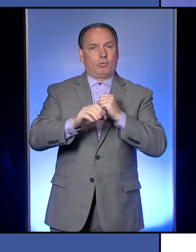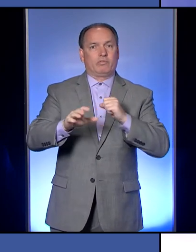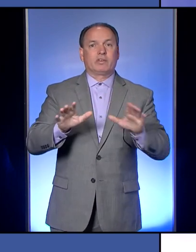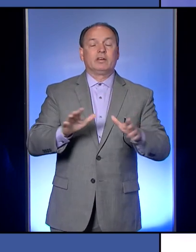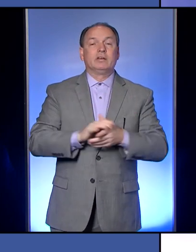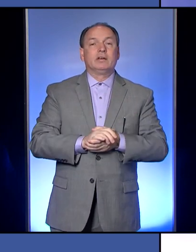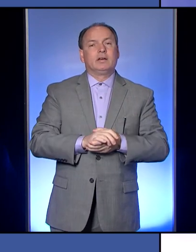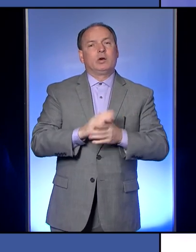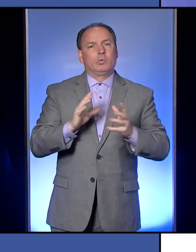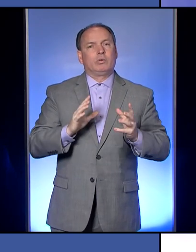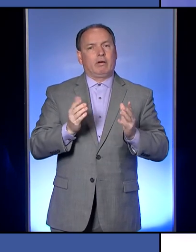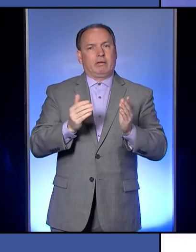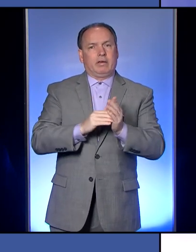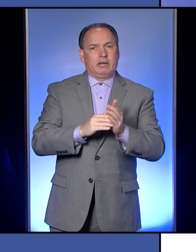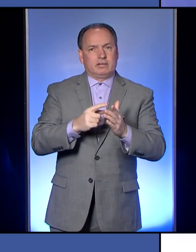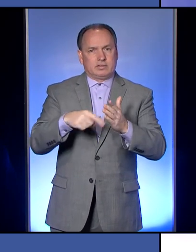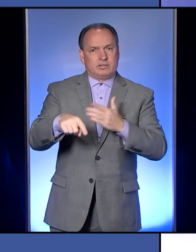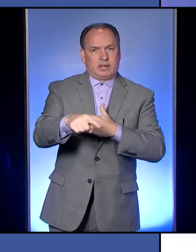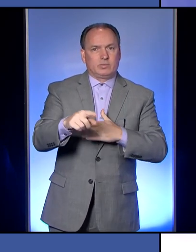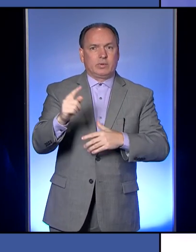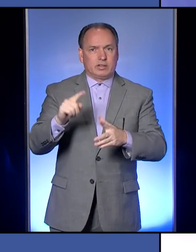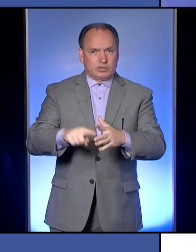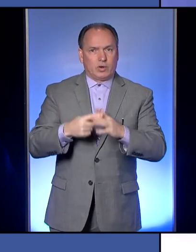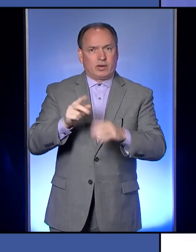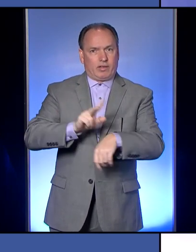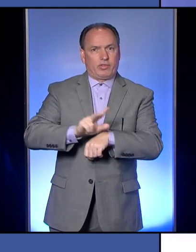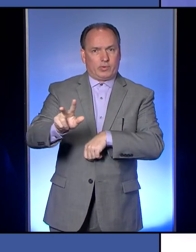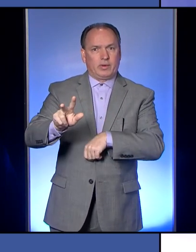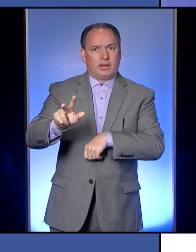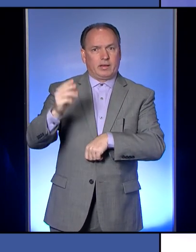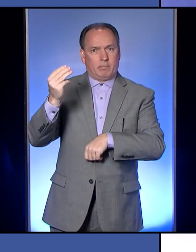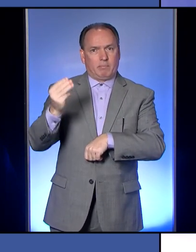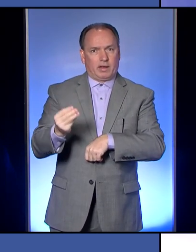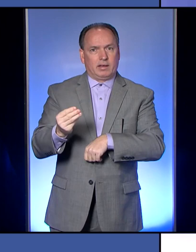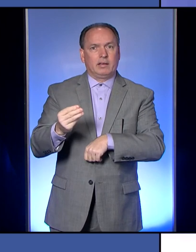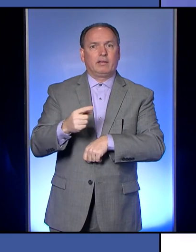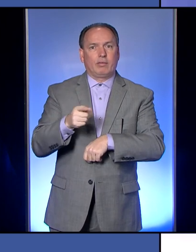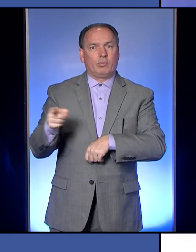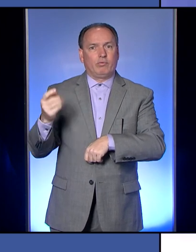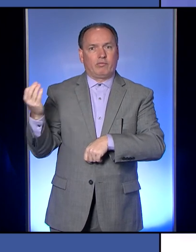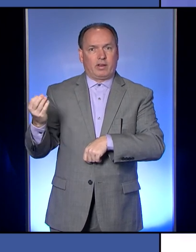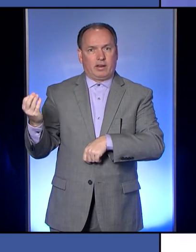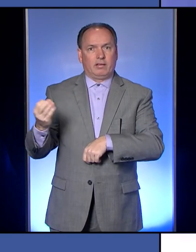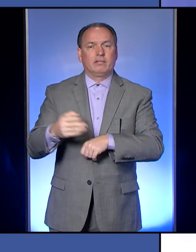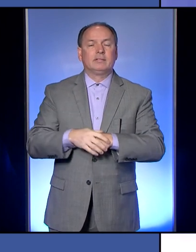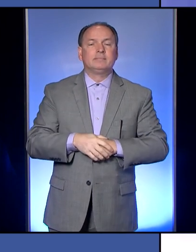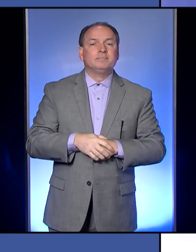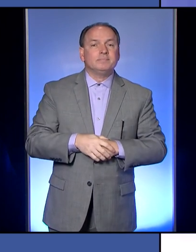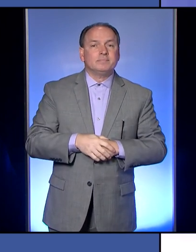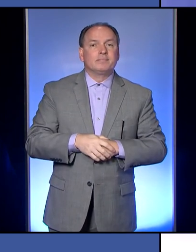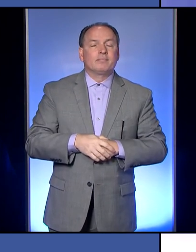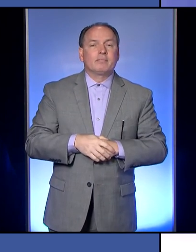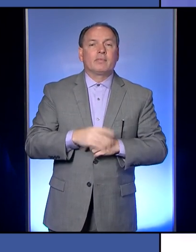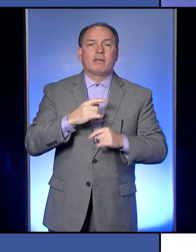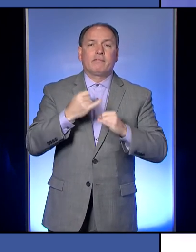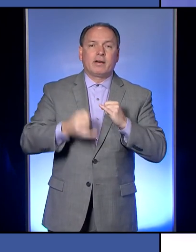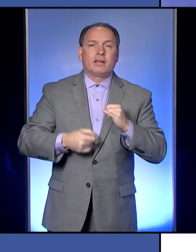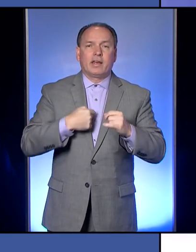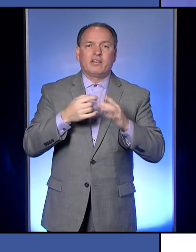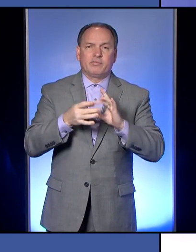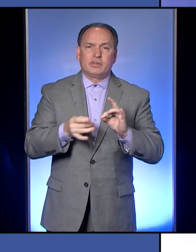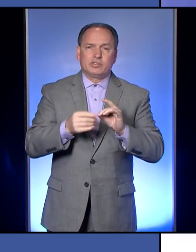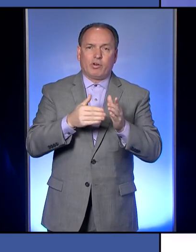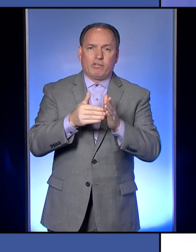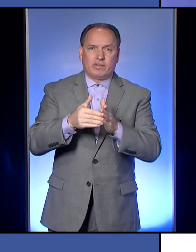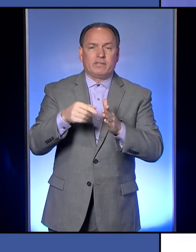our regular daily 3 p.m. briefings on Monday, April 13th. Finally, I've mentioned often that this